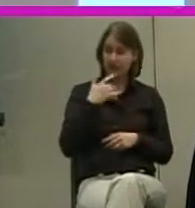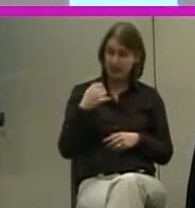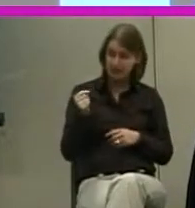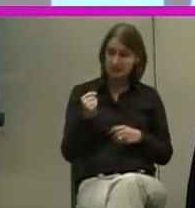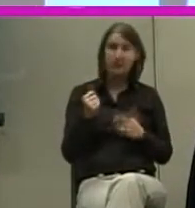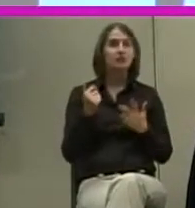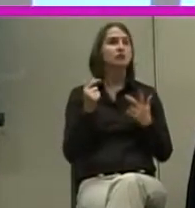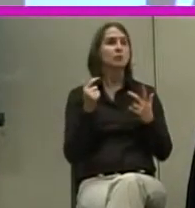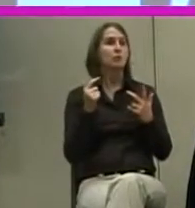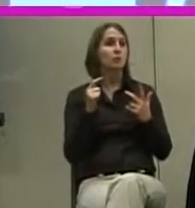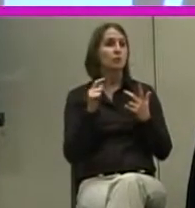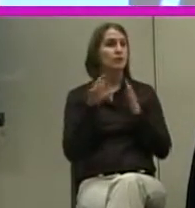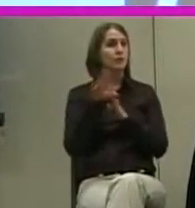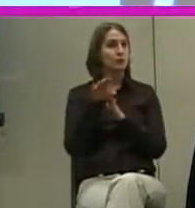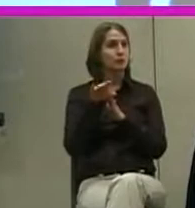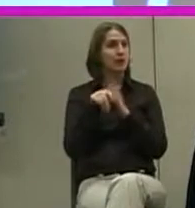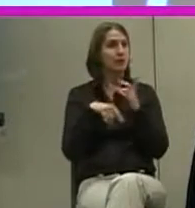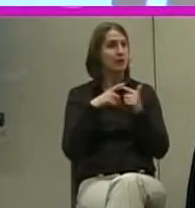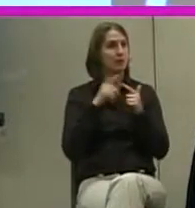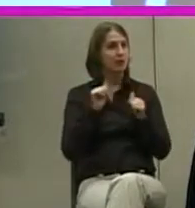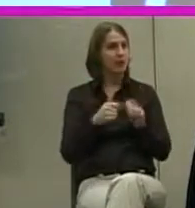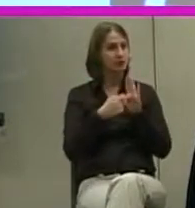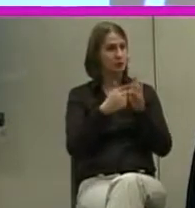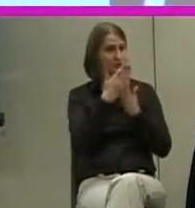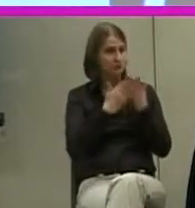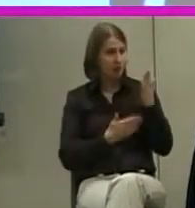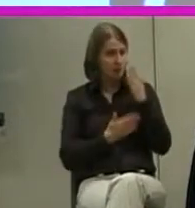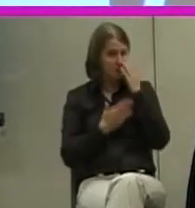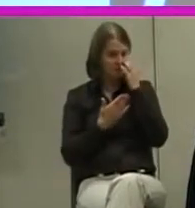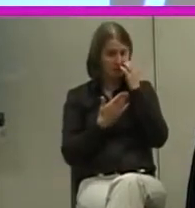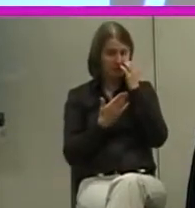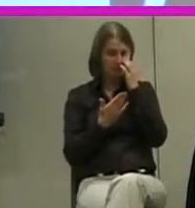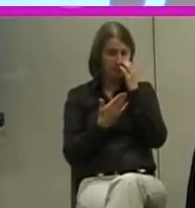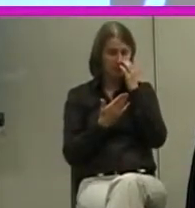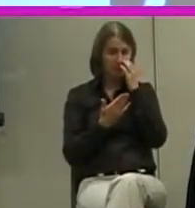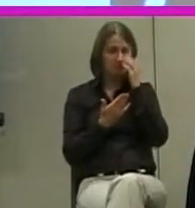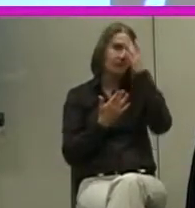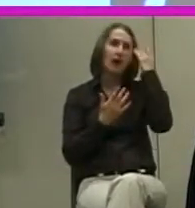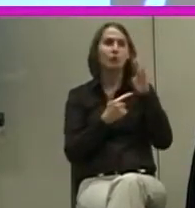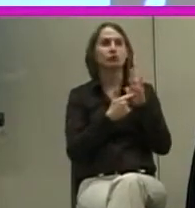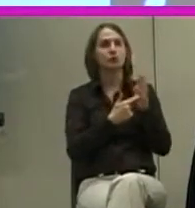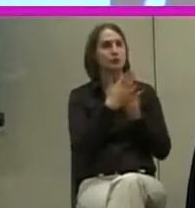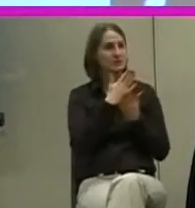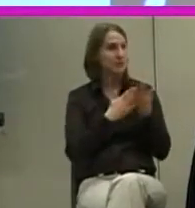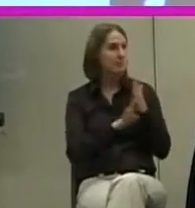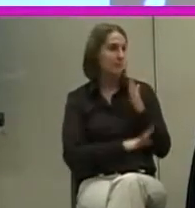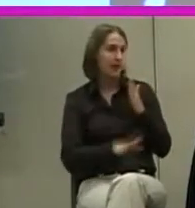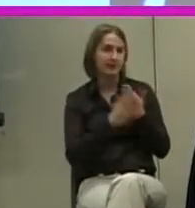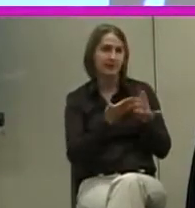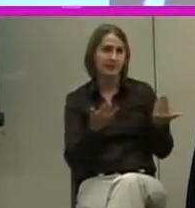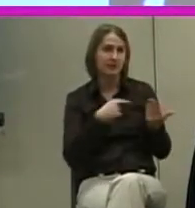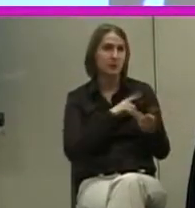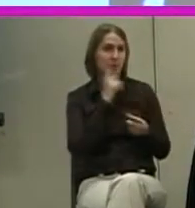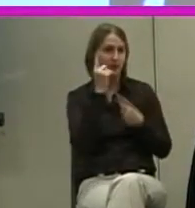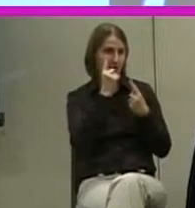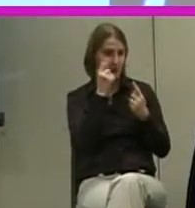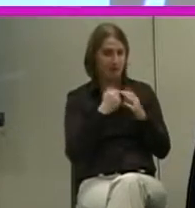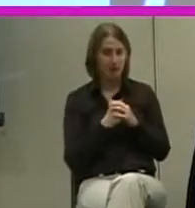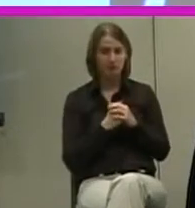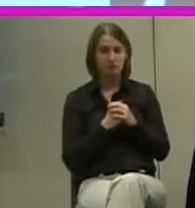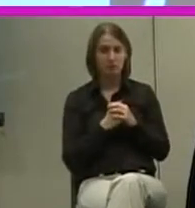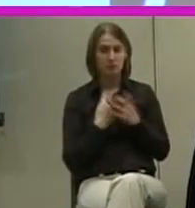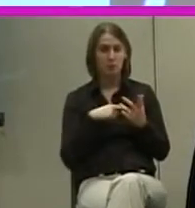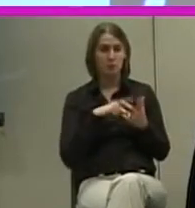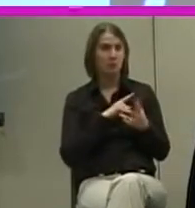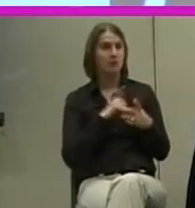we videotaped so I could break it up and show you some little chunks. So what I want to do is kind of just lead you through some of the basic things that we were thinking about when we